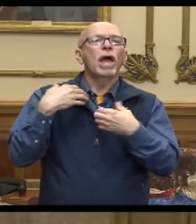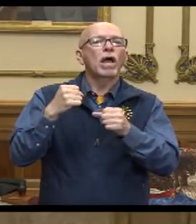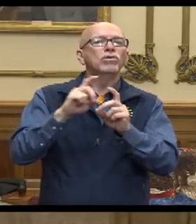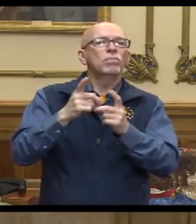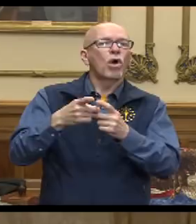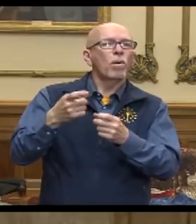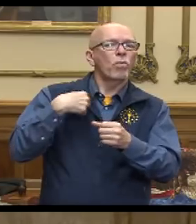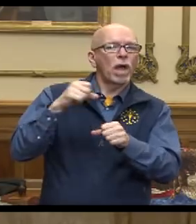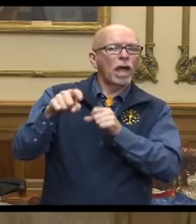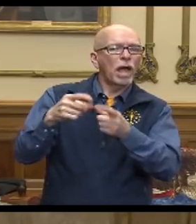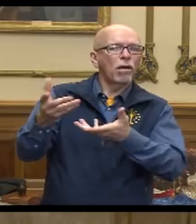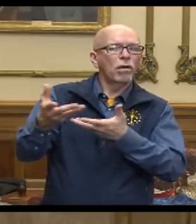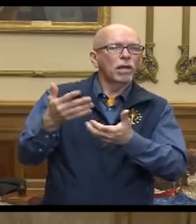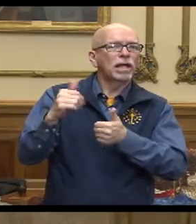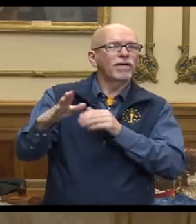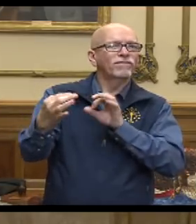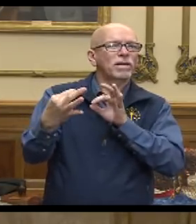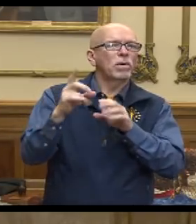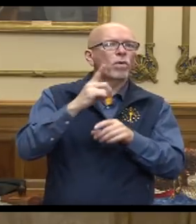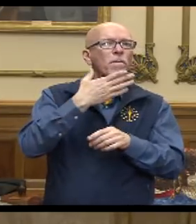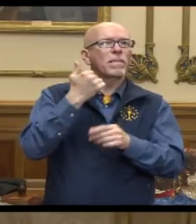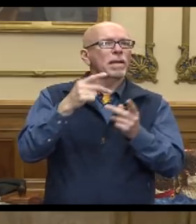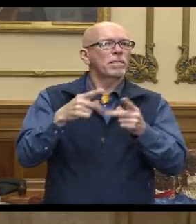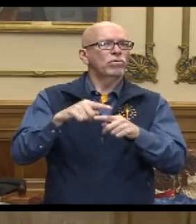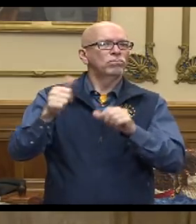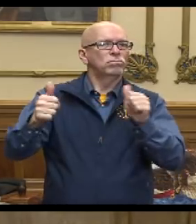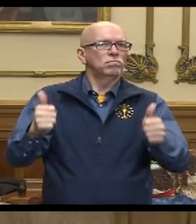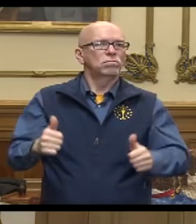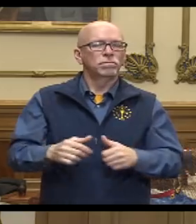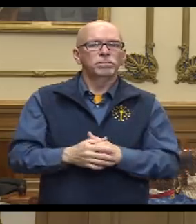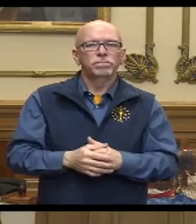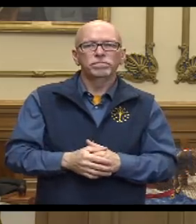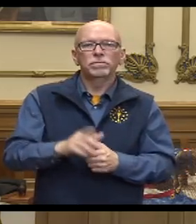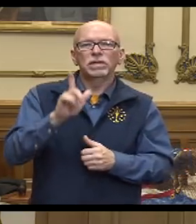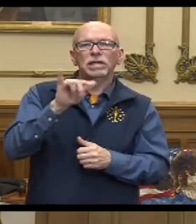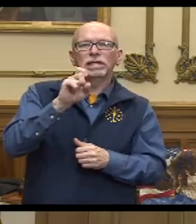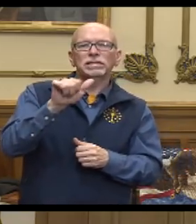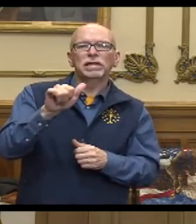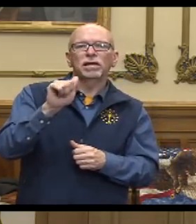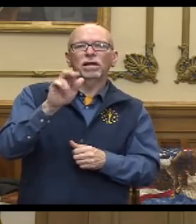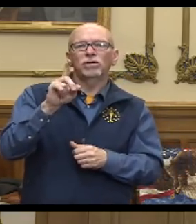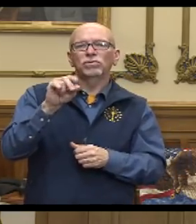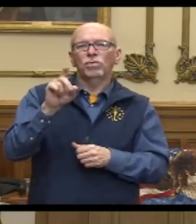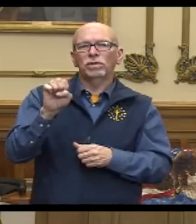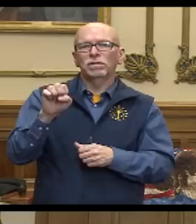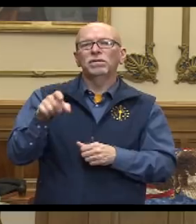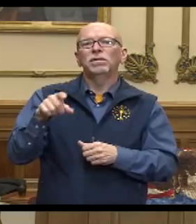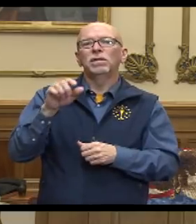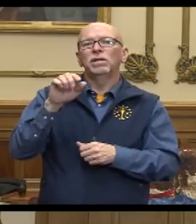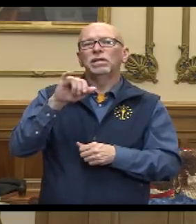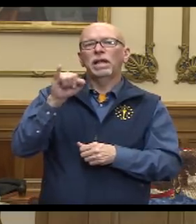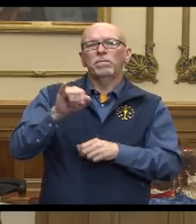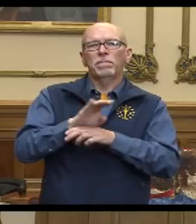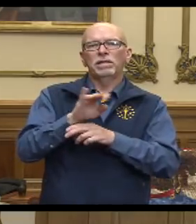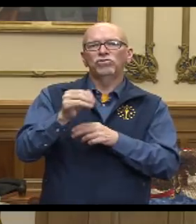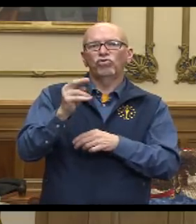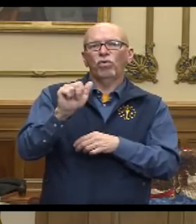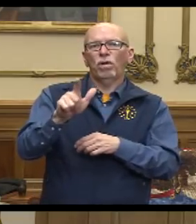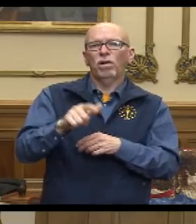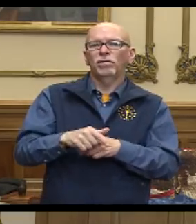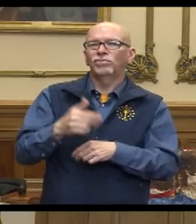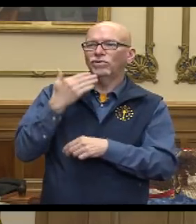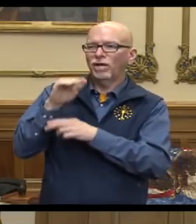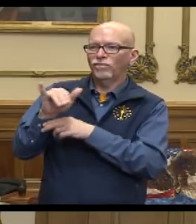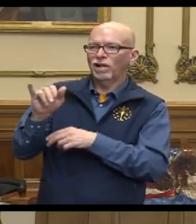them so that they can help pick the best place for us. Lindsay Erdody, the Indianapolis Business Journal. Good